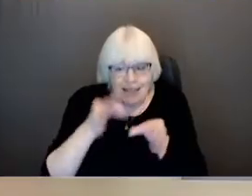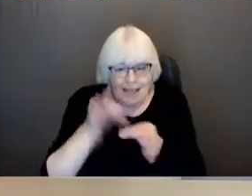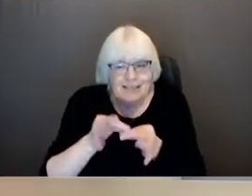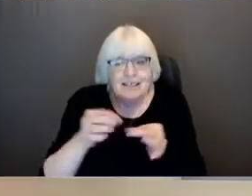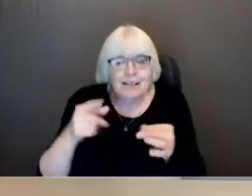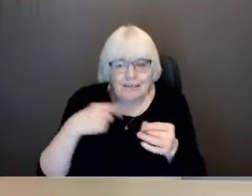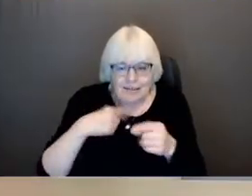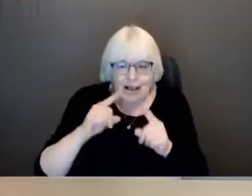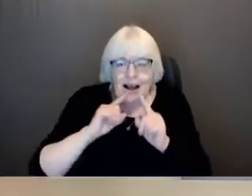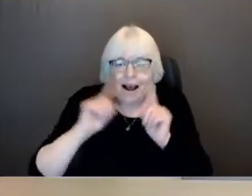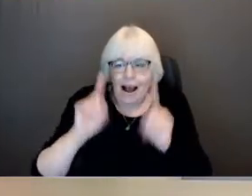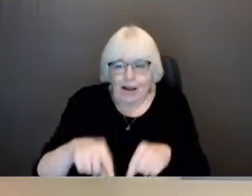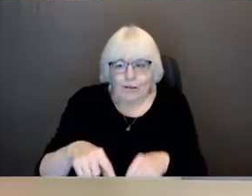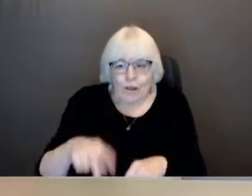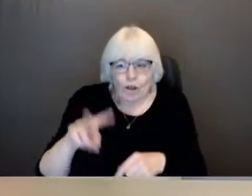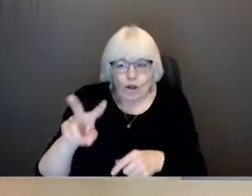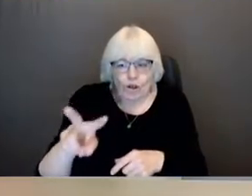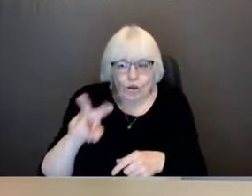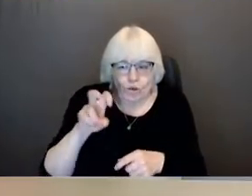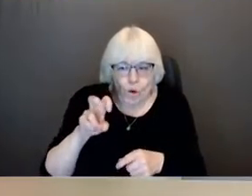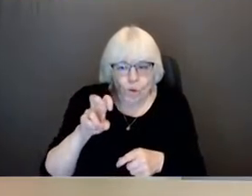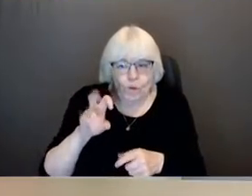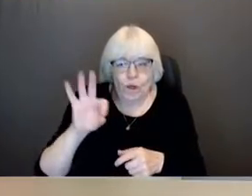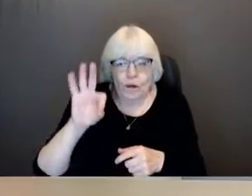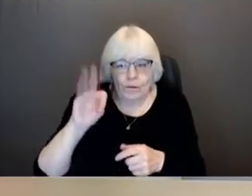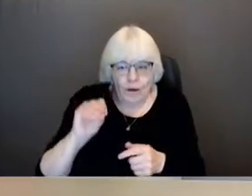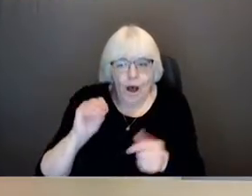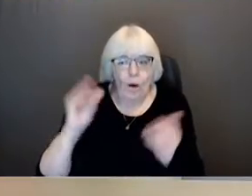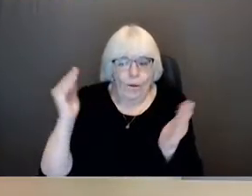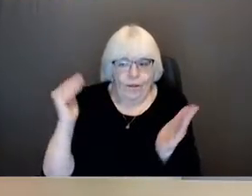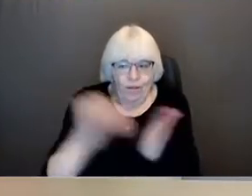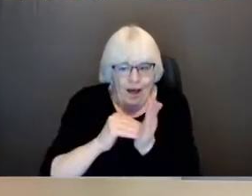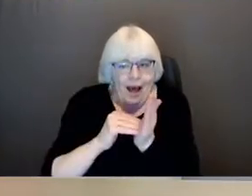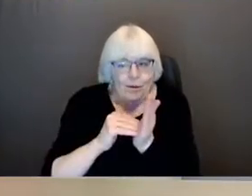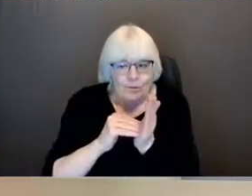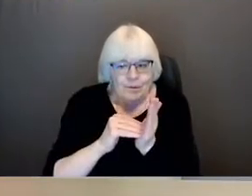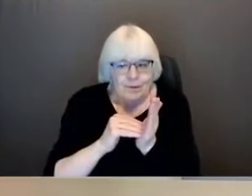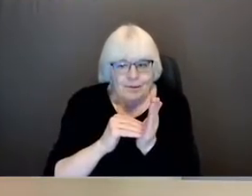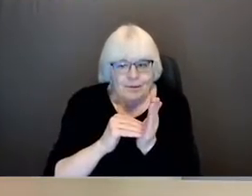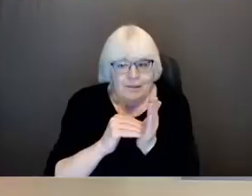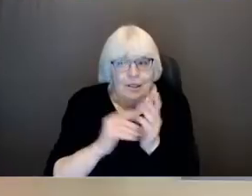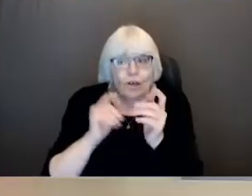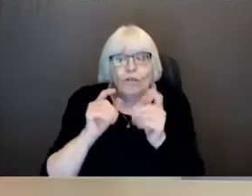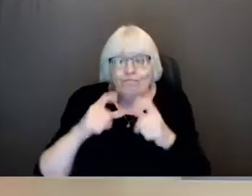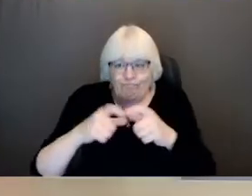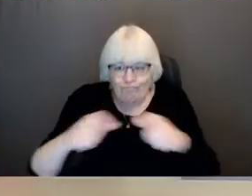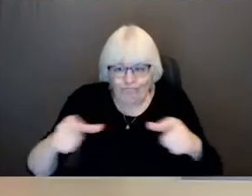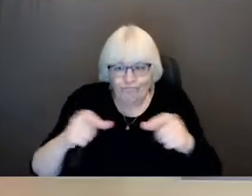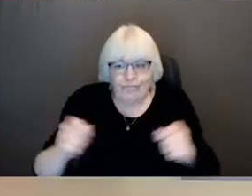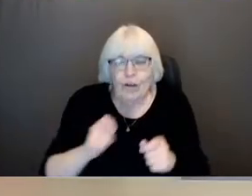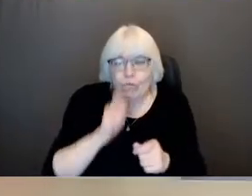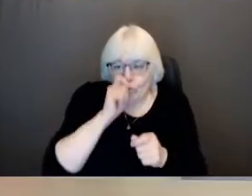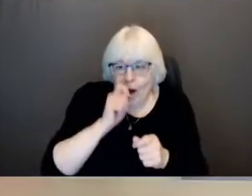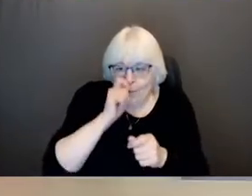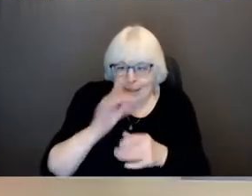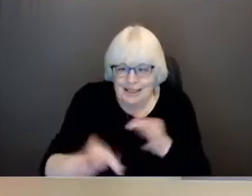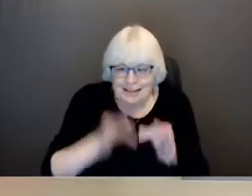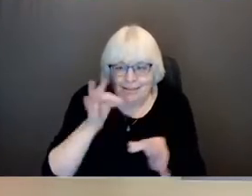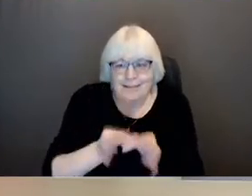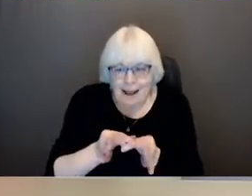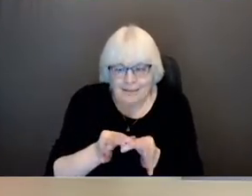290,000 tests that we've received to date. 120,000 tests directly to families and students,